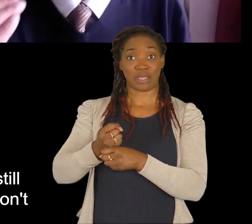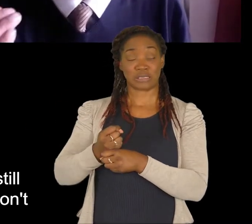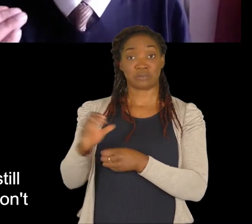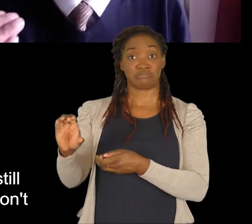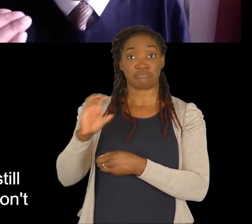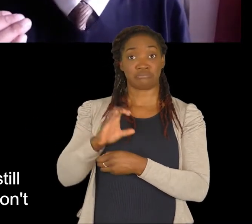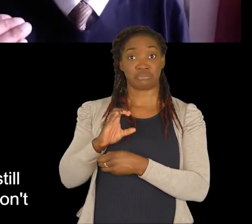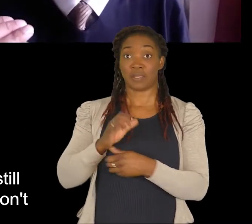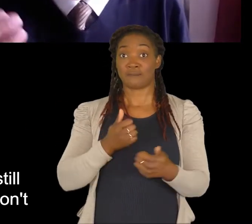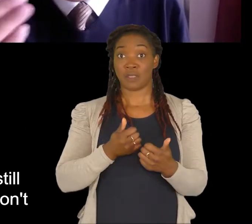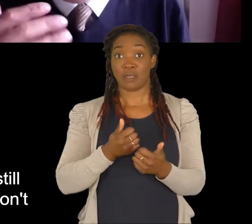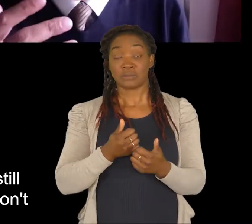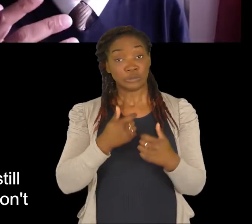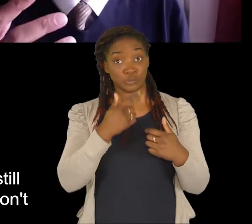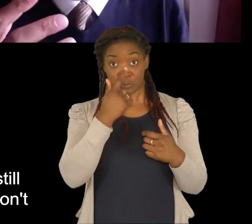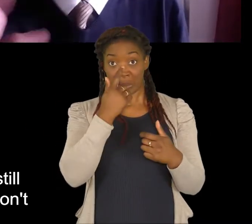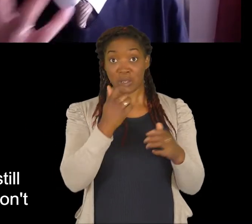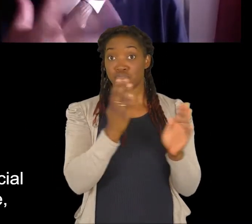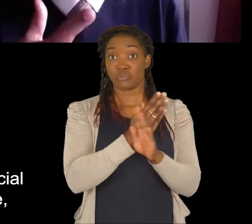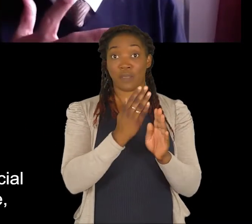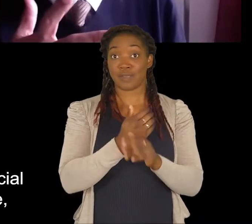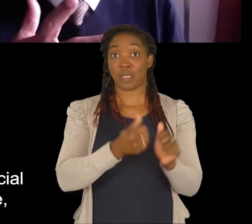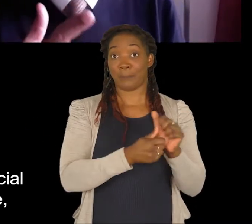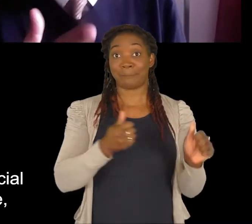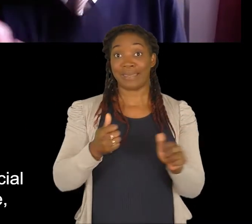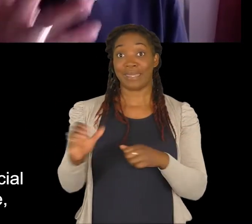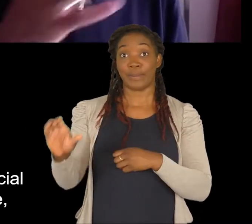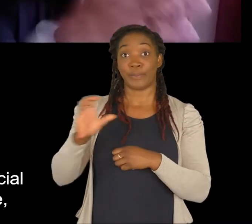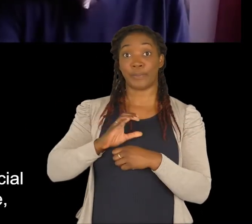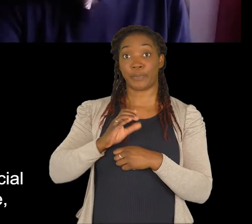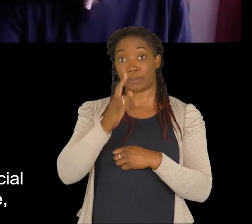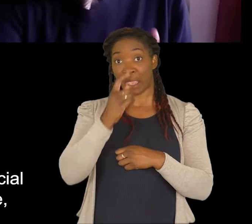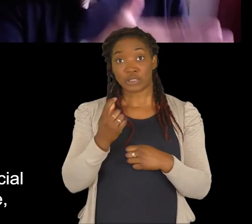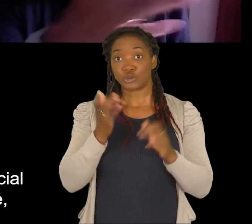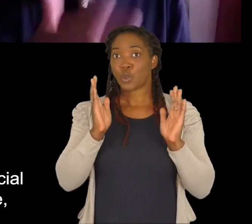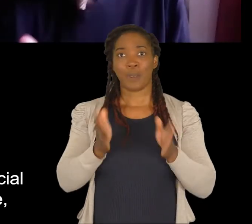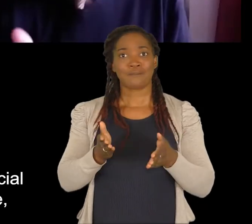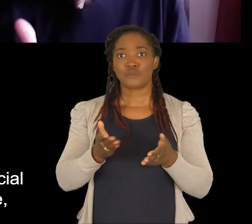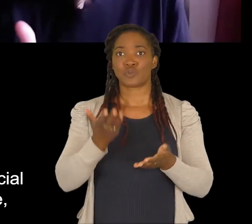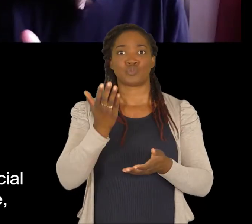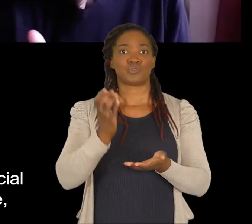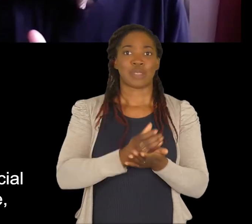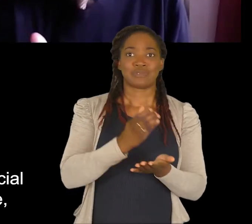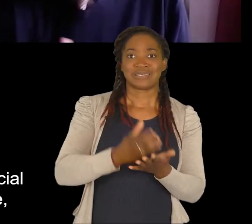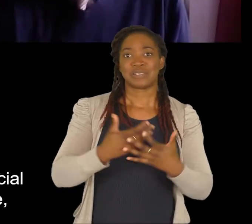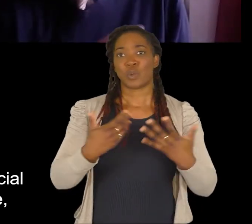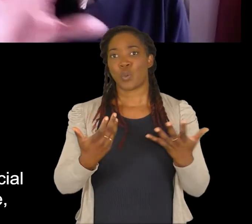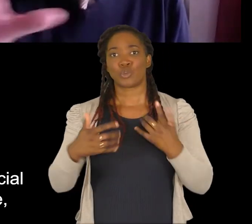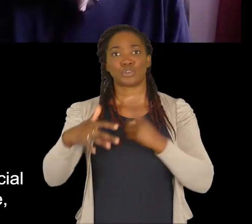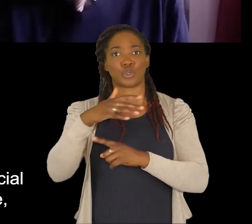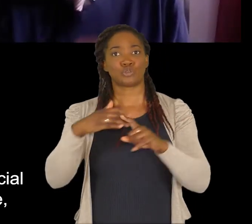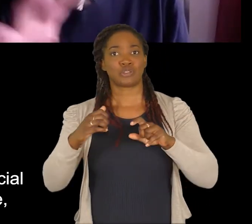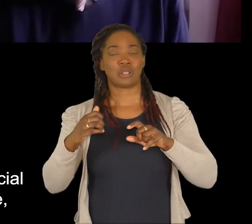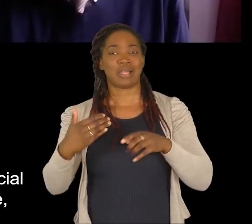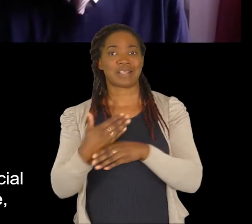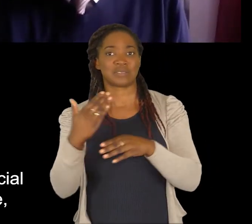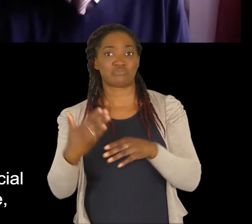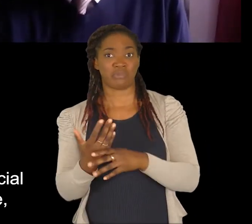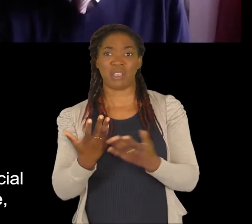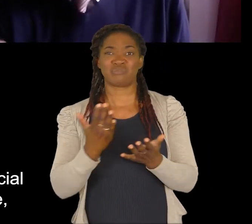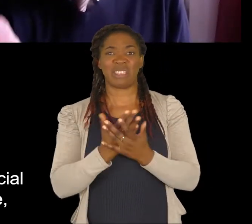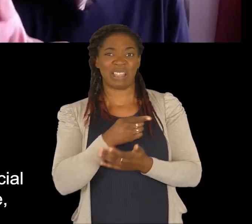can still be a private company and get grants. You don't have to worry about being a charity or a social enterprise, right? Especially